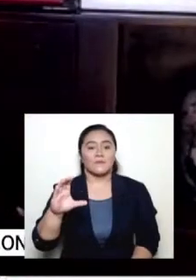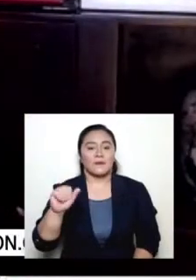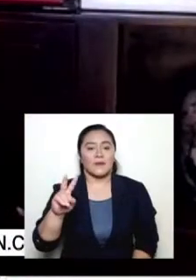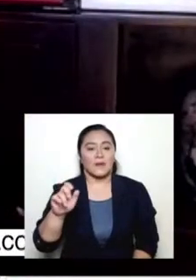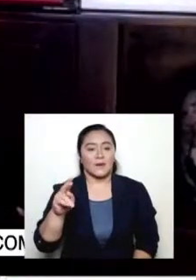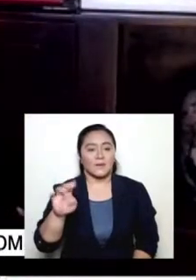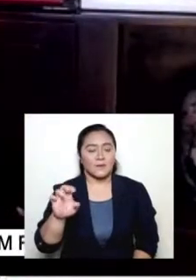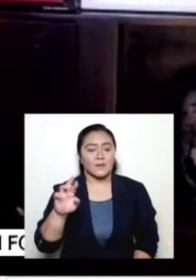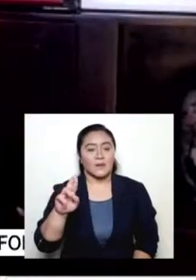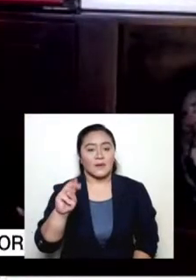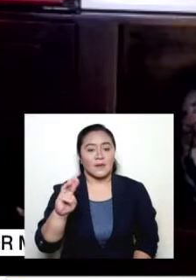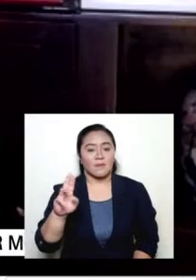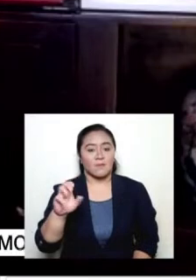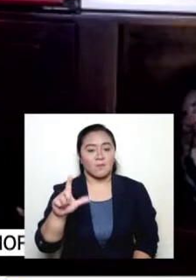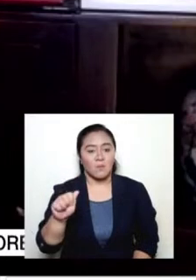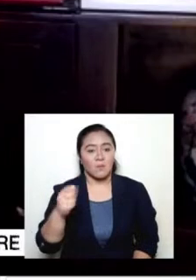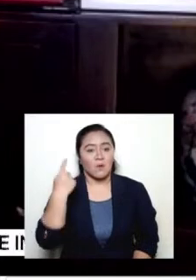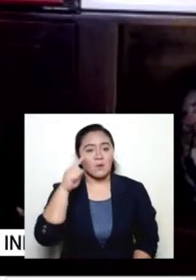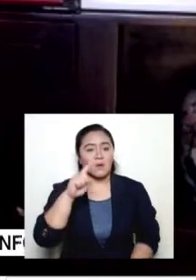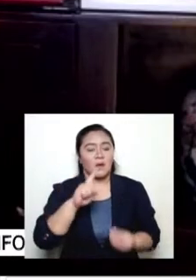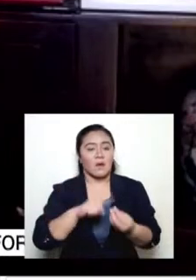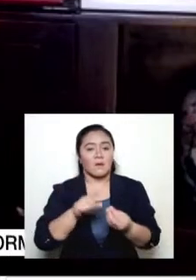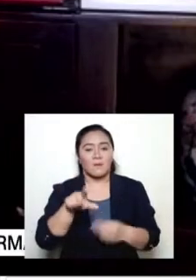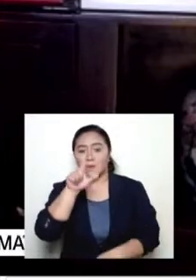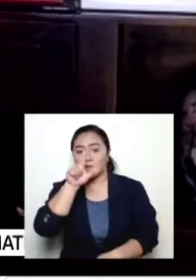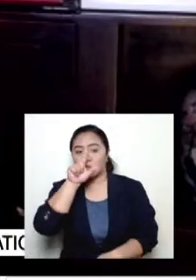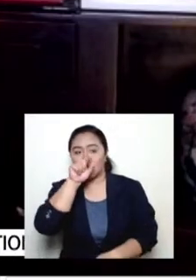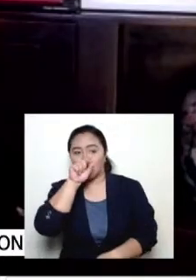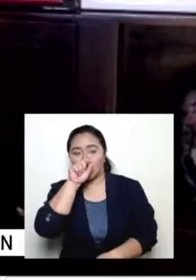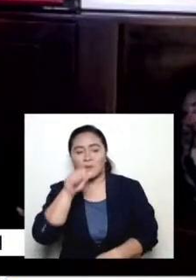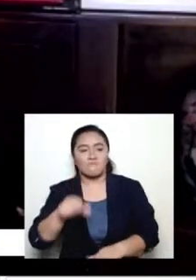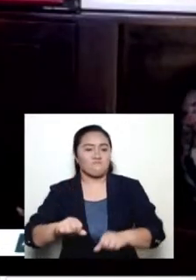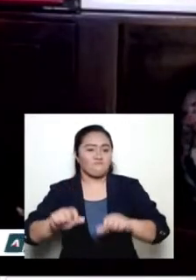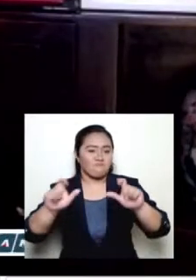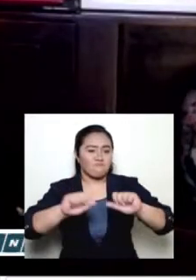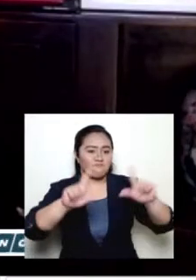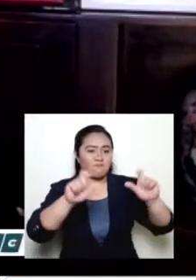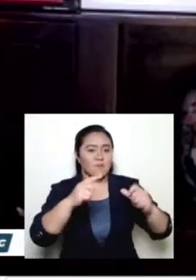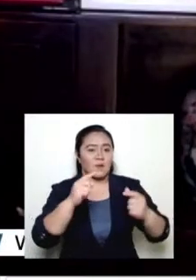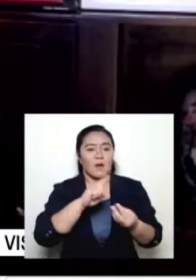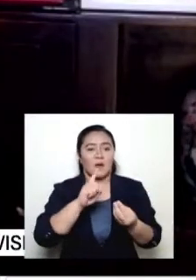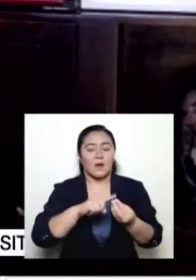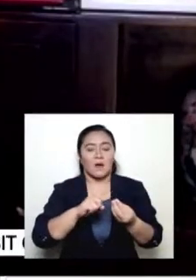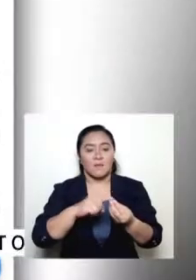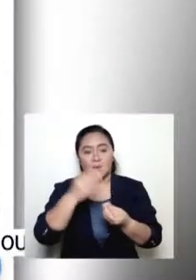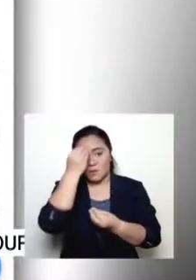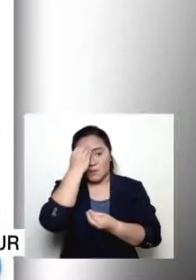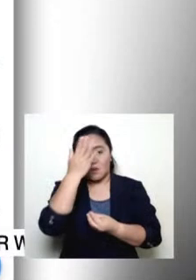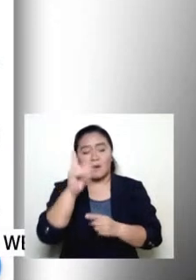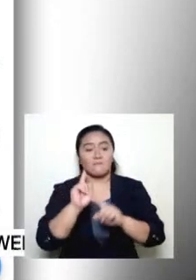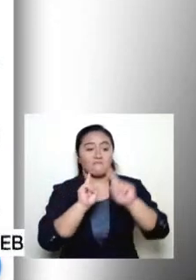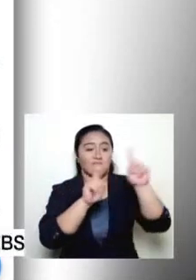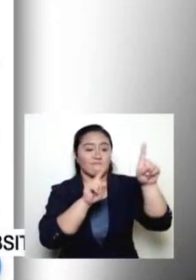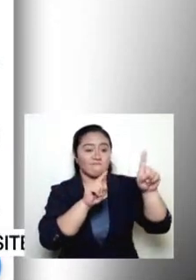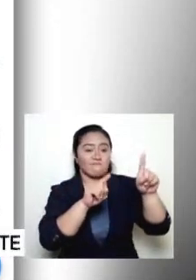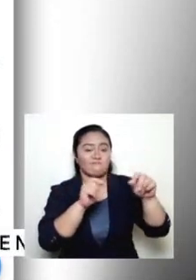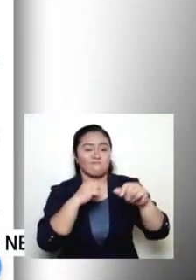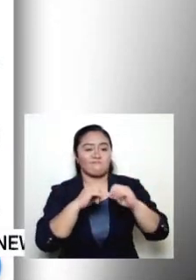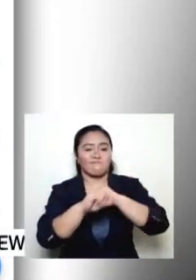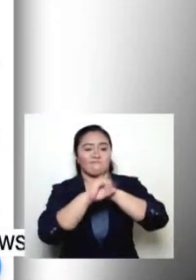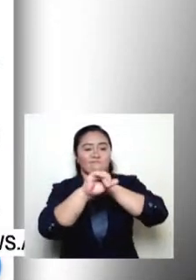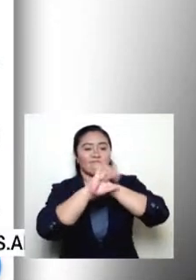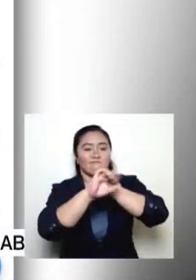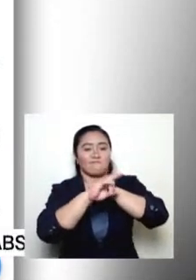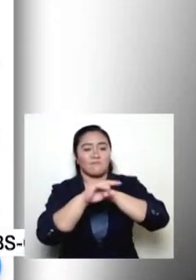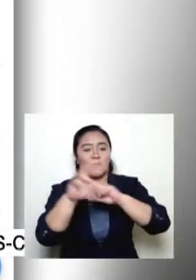Remulla remains on the Philippines' trending list on Twitter. That's after coming under fire for saying those who attended a huge campaign rally for